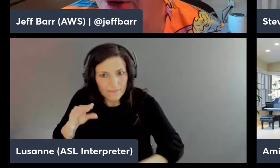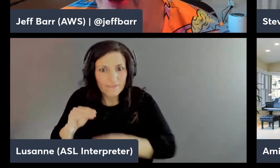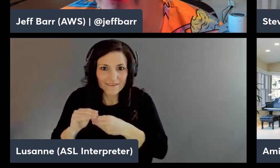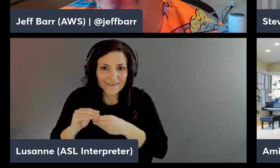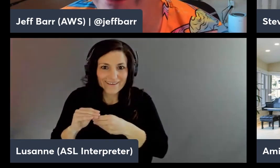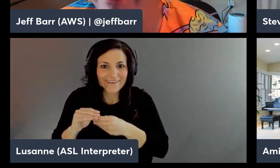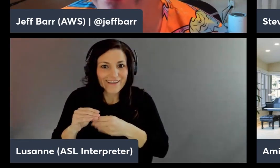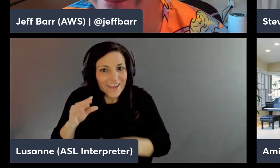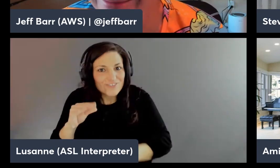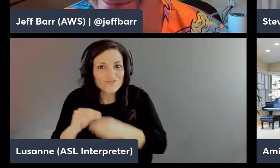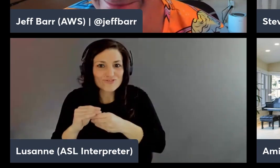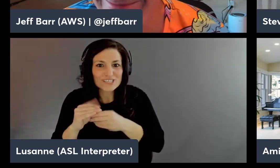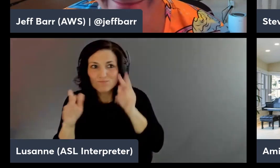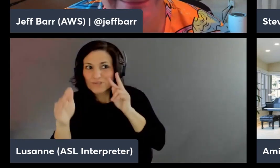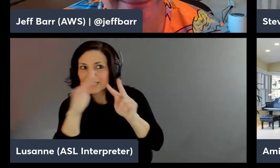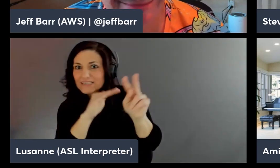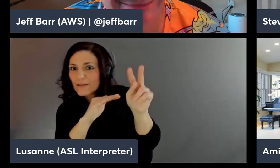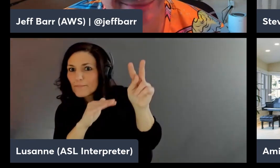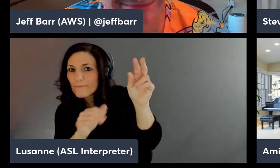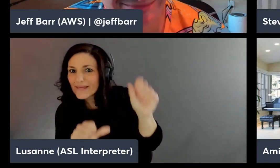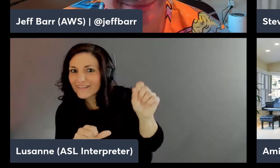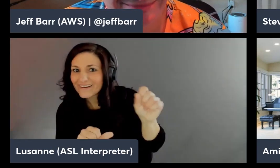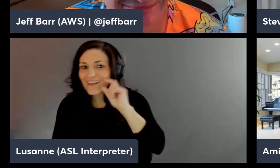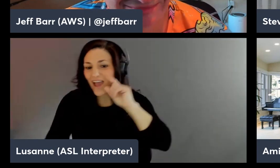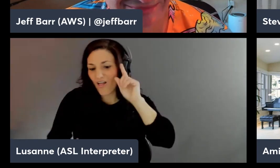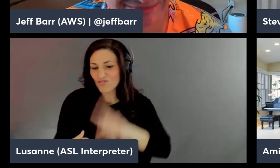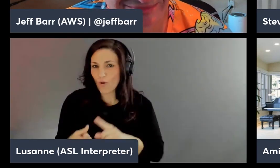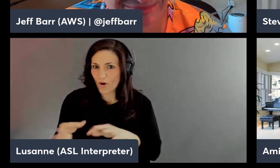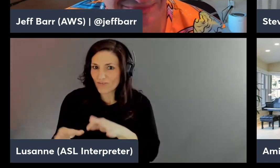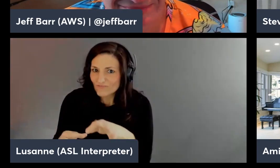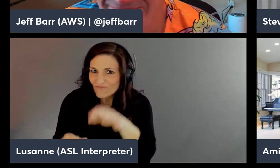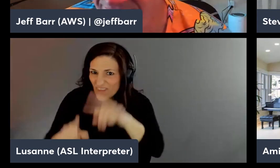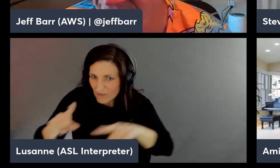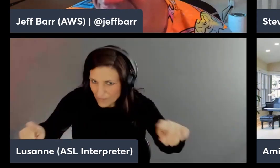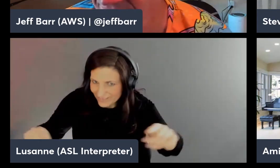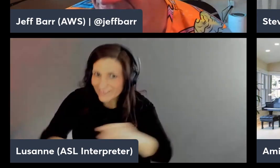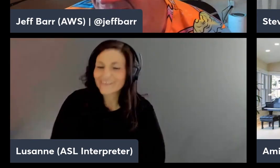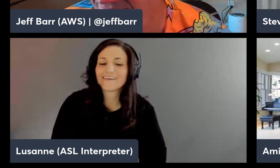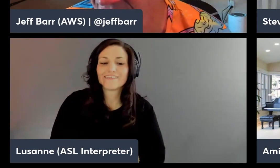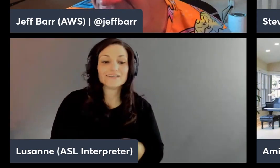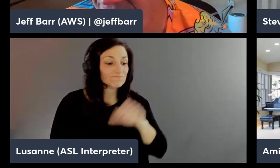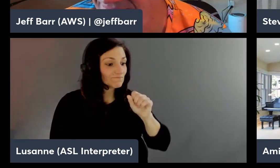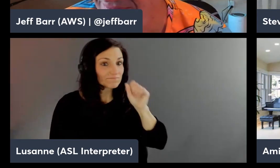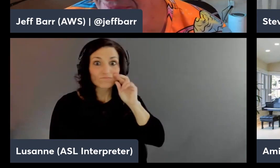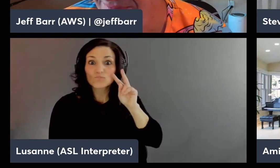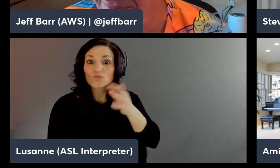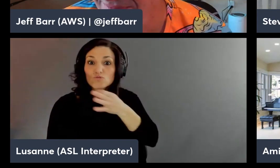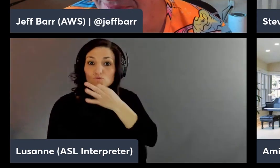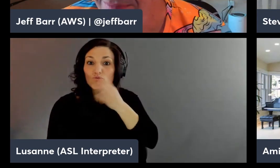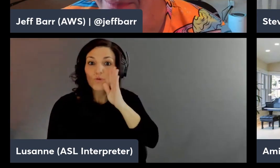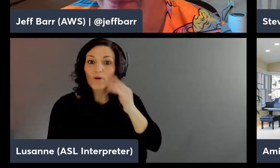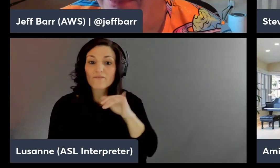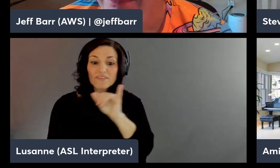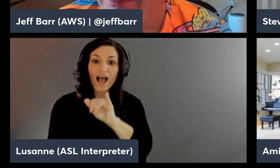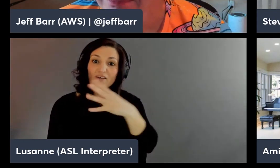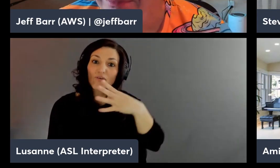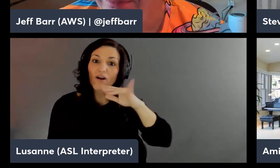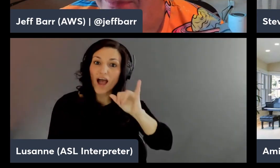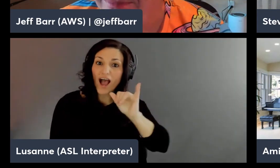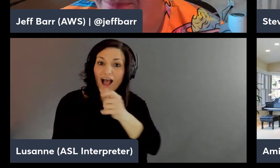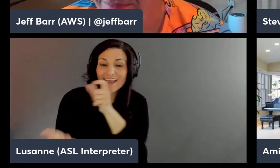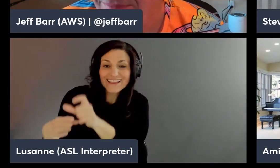lower variability. Right. And then we have the upcoming I4I instance, which is enabled with the